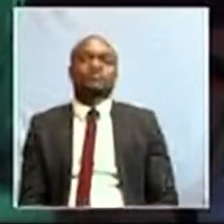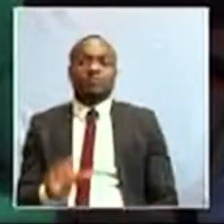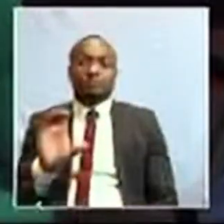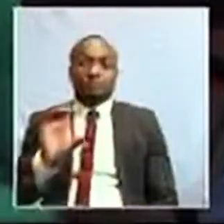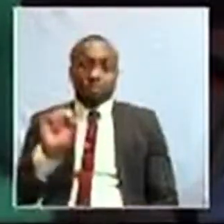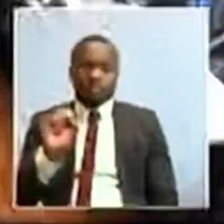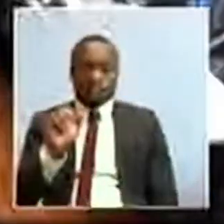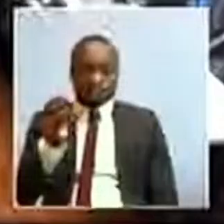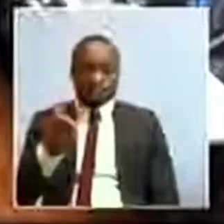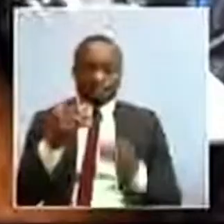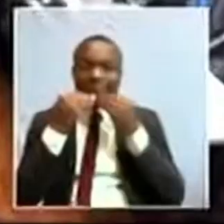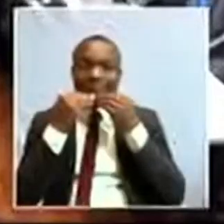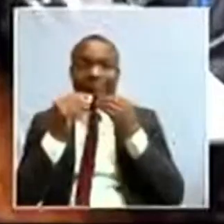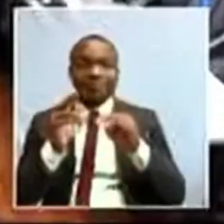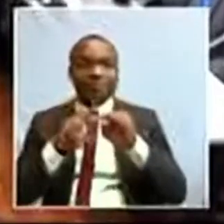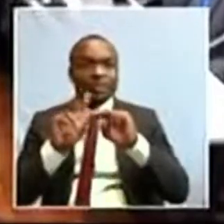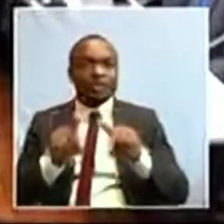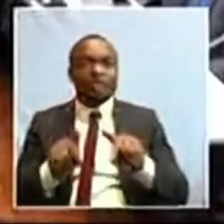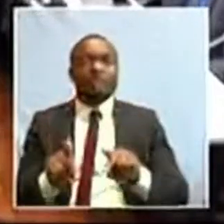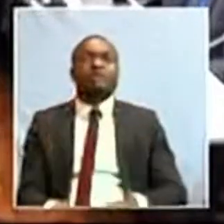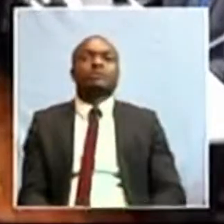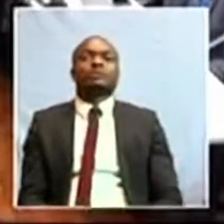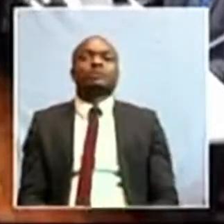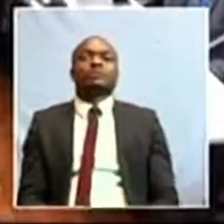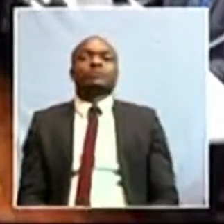Yes. Thank you so much, Chair.